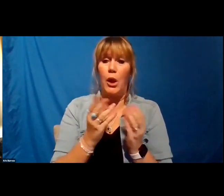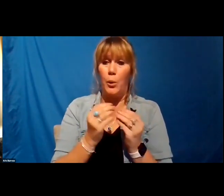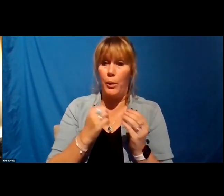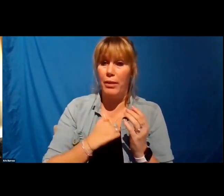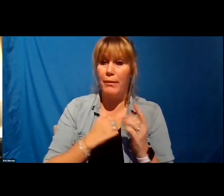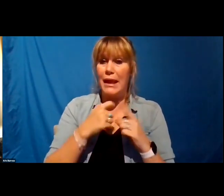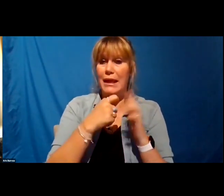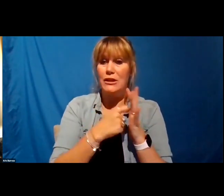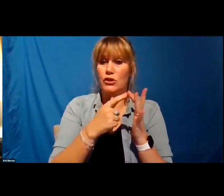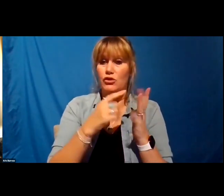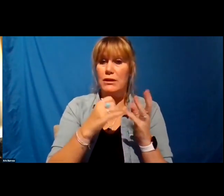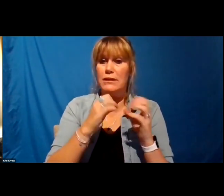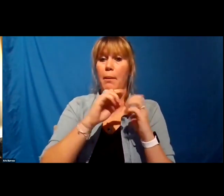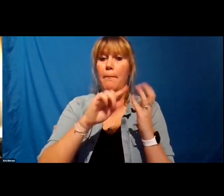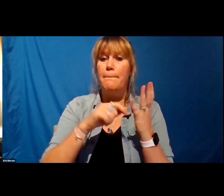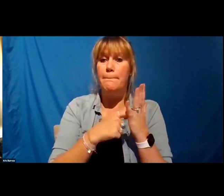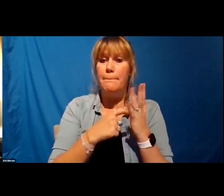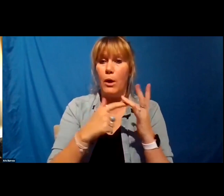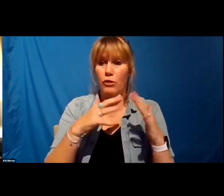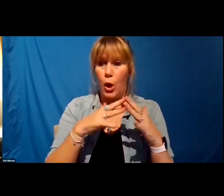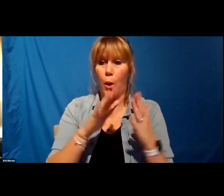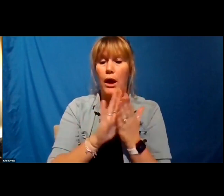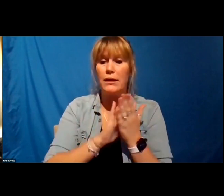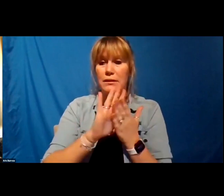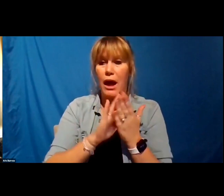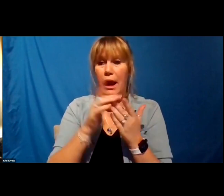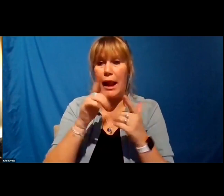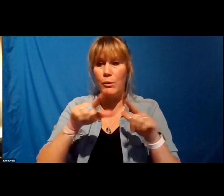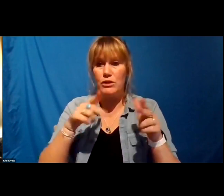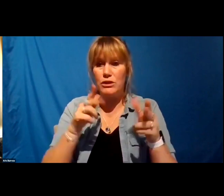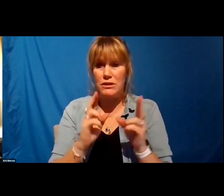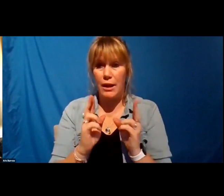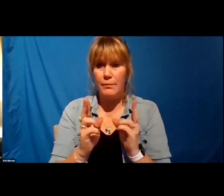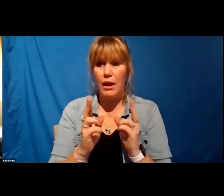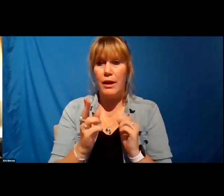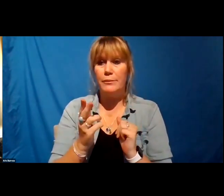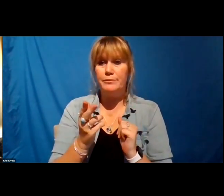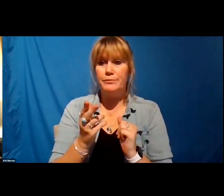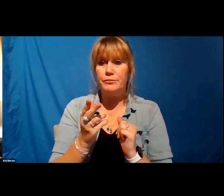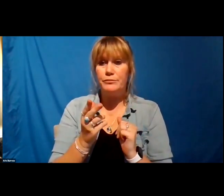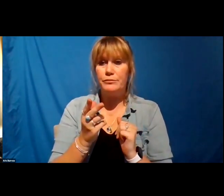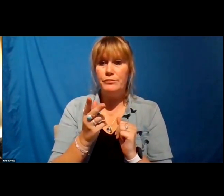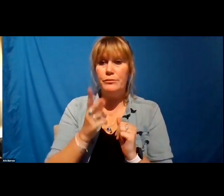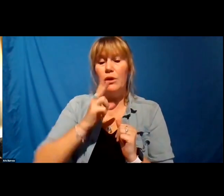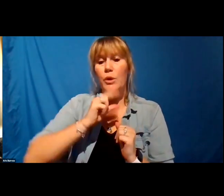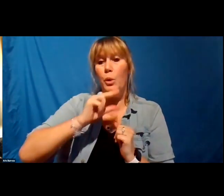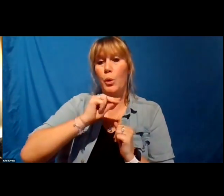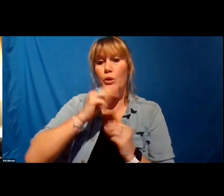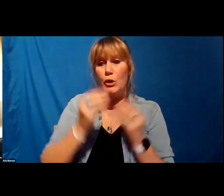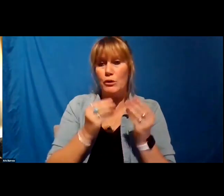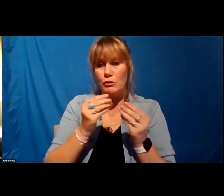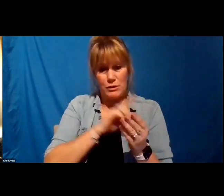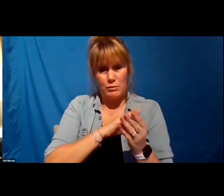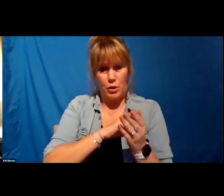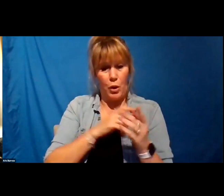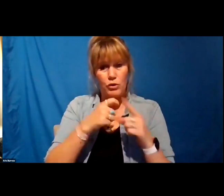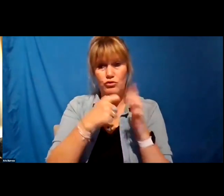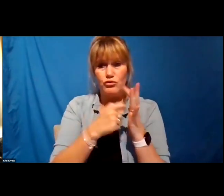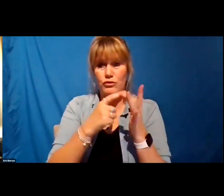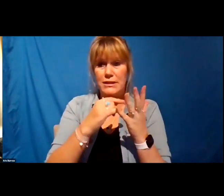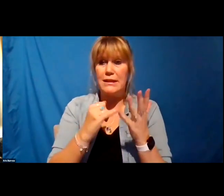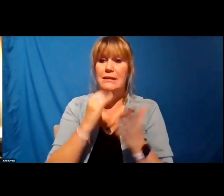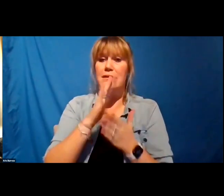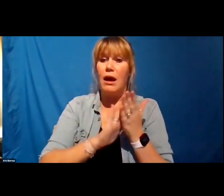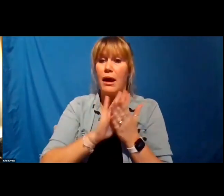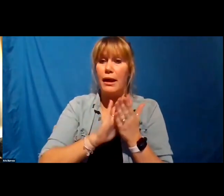who's our sign language interpreter. I'm just going to give you a little bit of audio description because Chris is signing. Chris